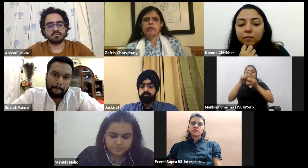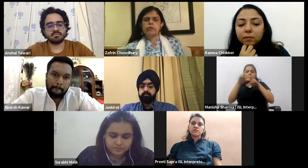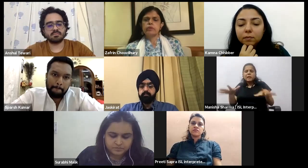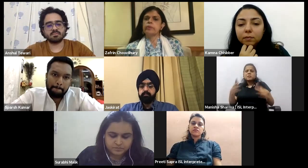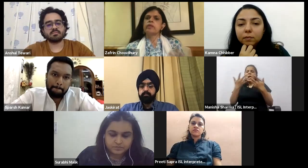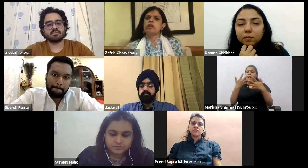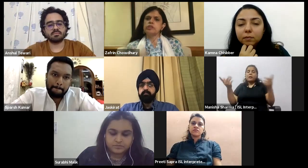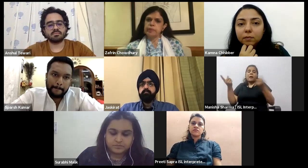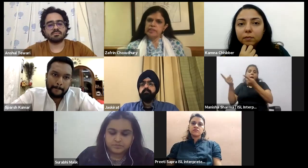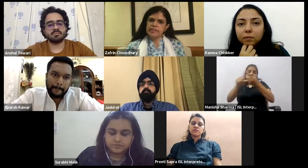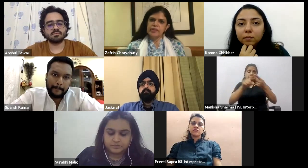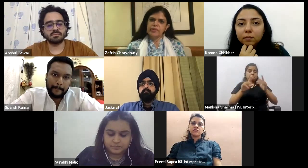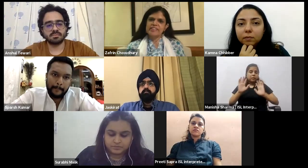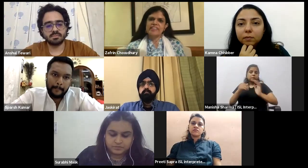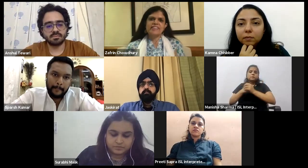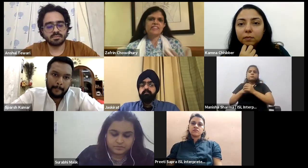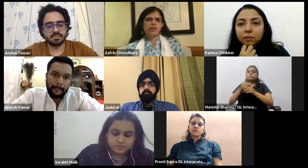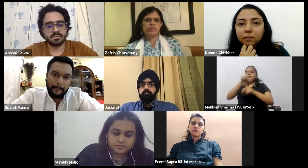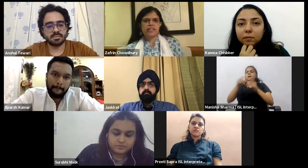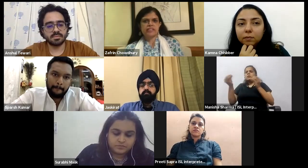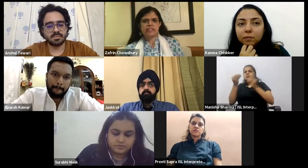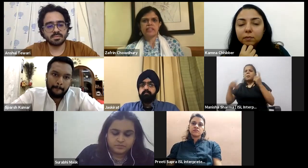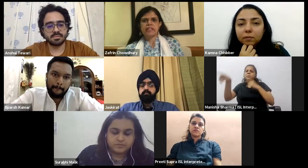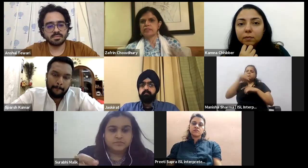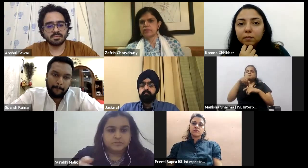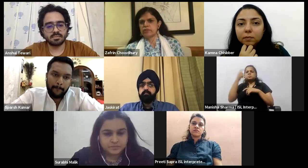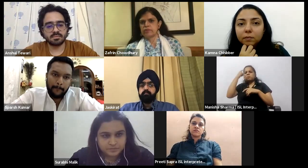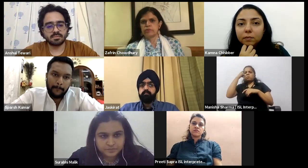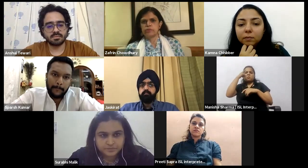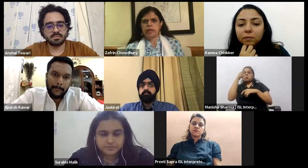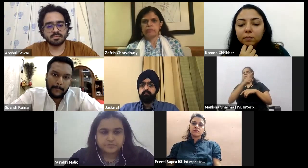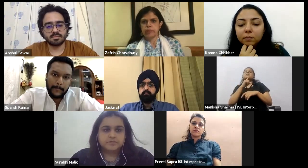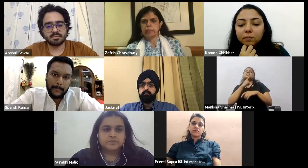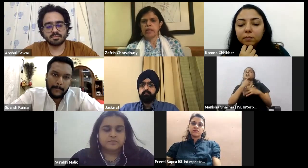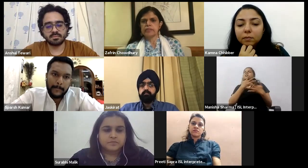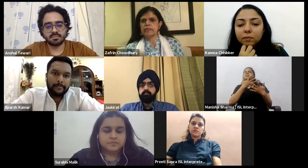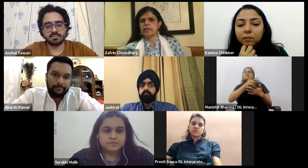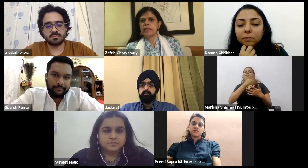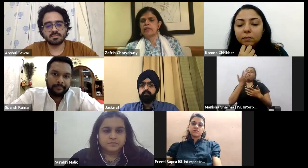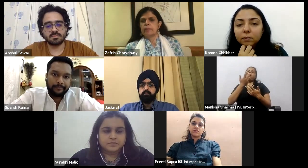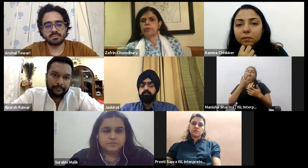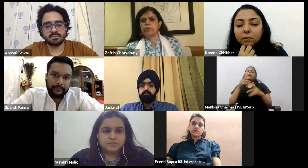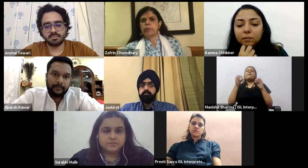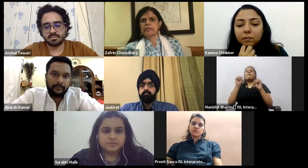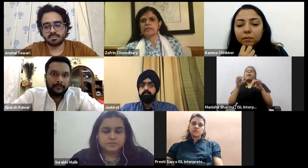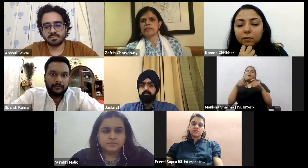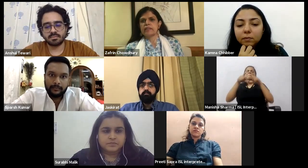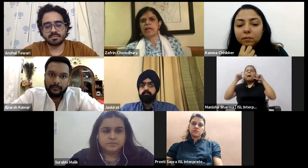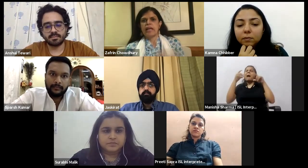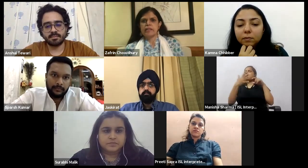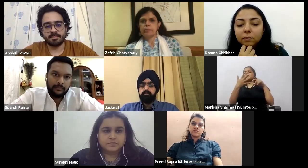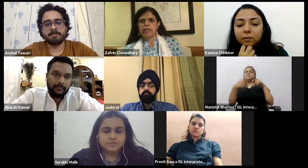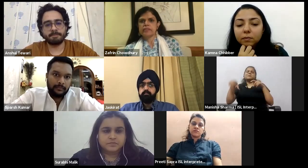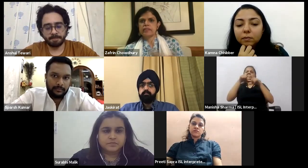happening, there were conspiracy theories. This is not really serious. You don't have to wear mask. Then